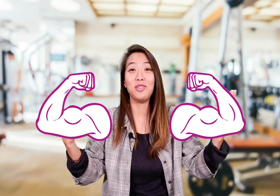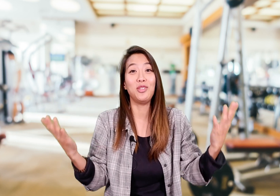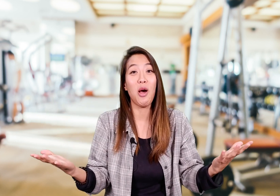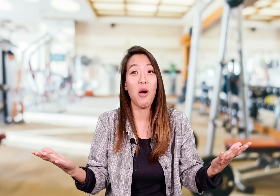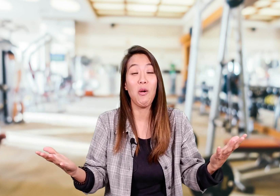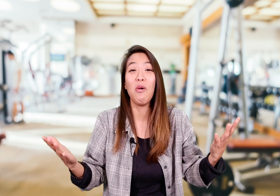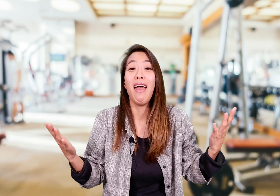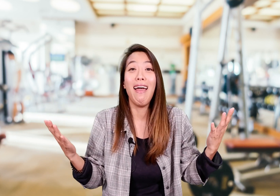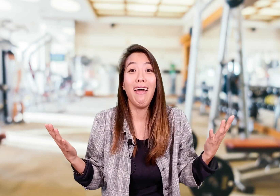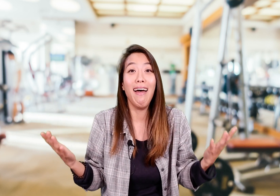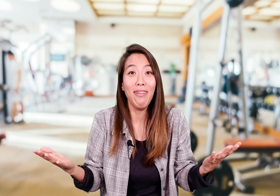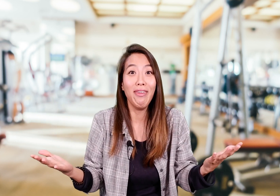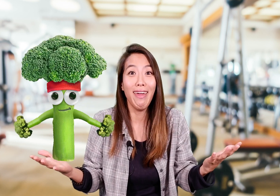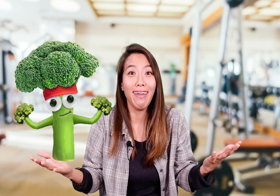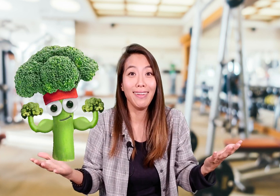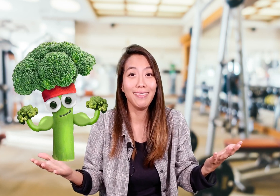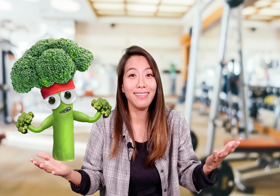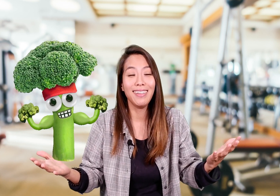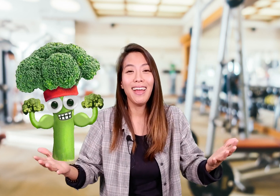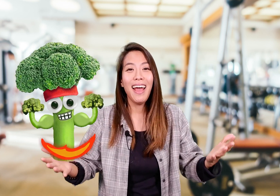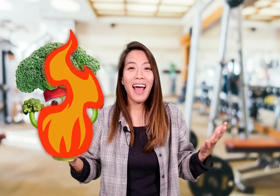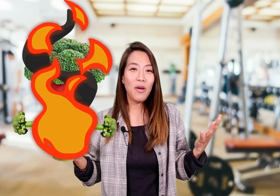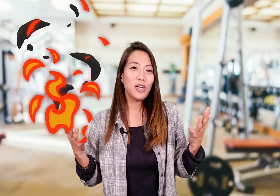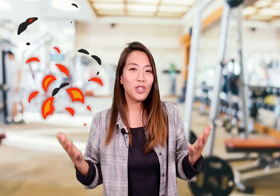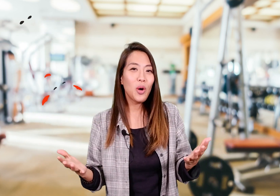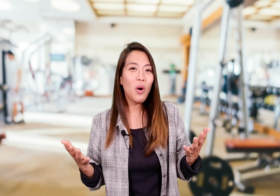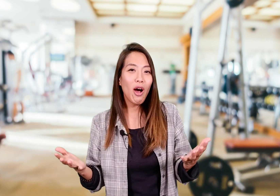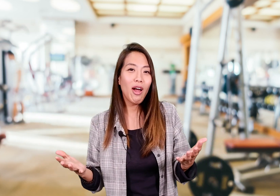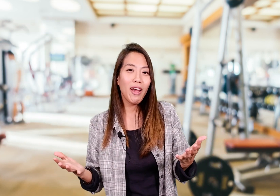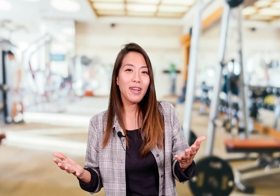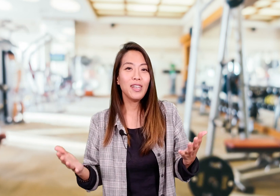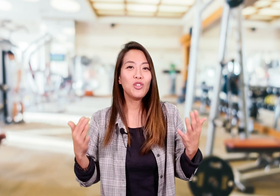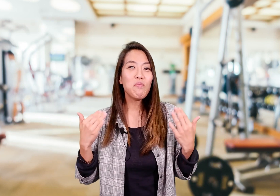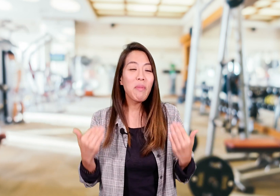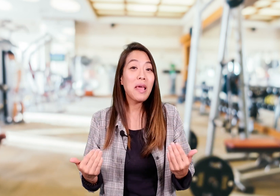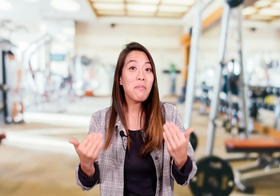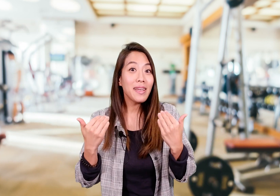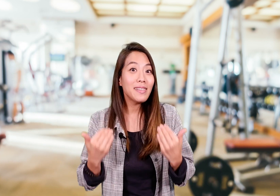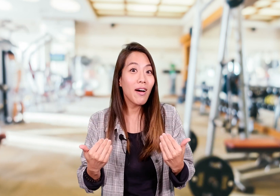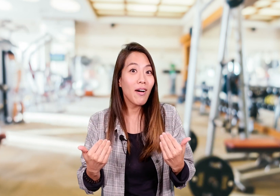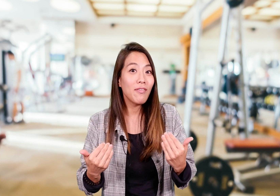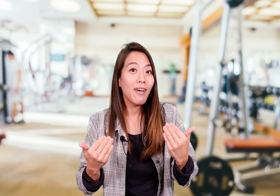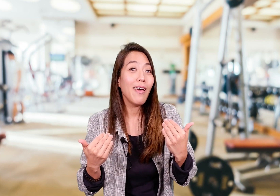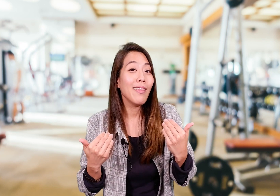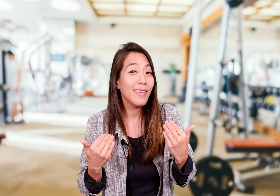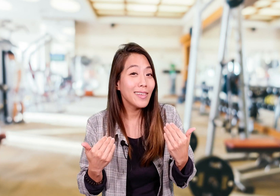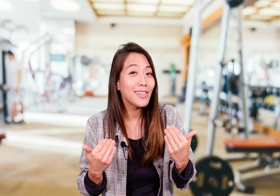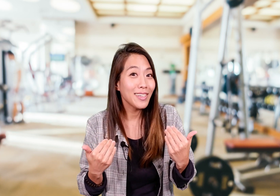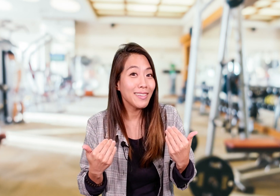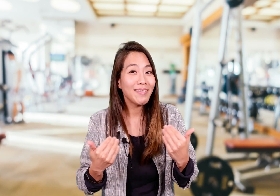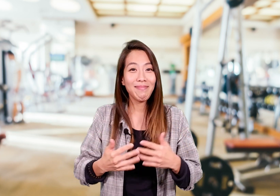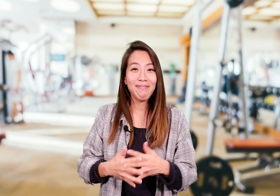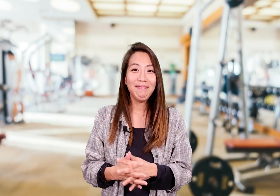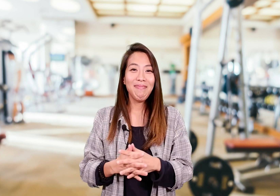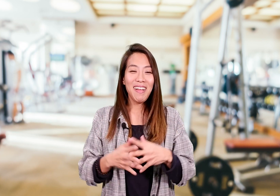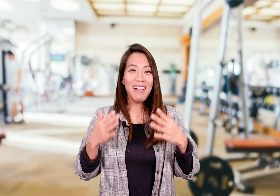I am so healthy. I work so hard to make myself this